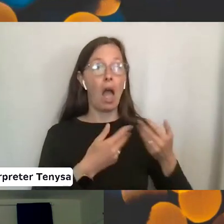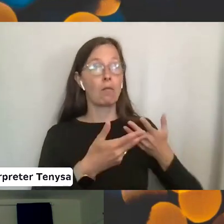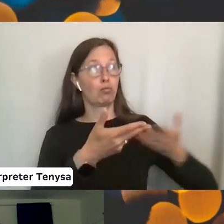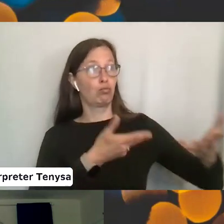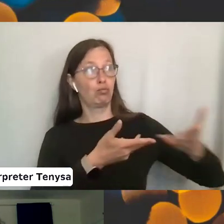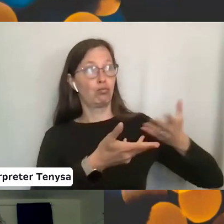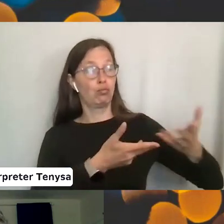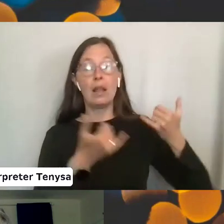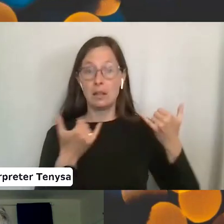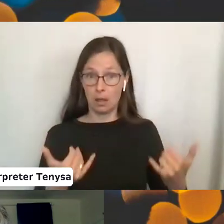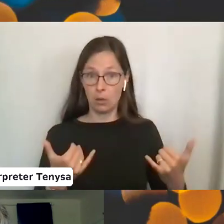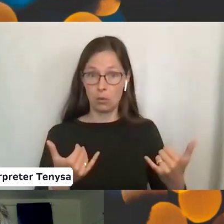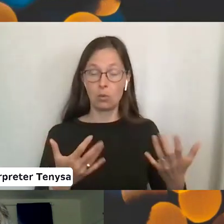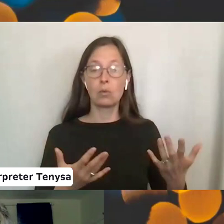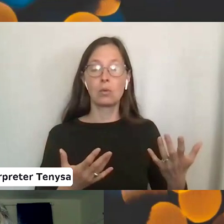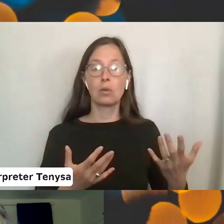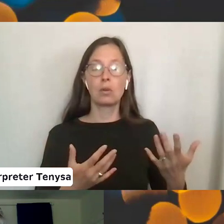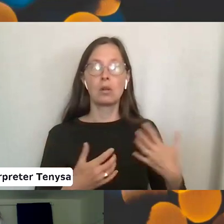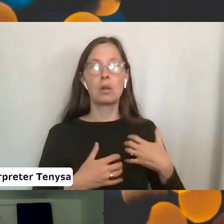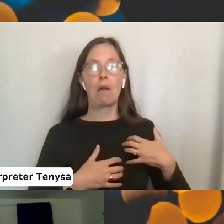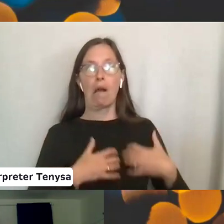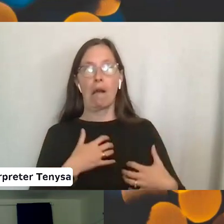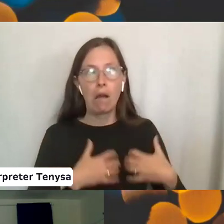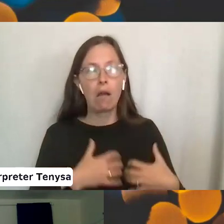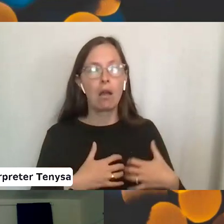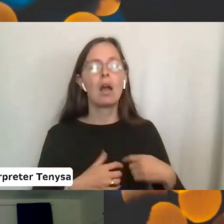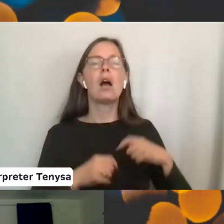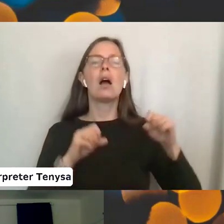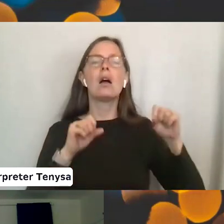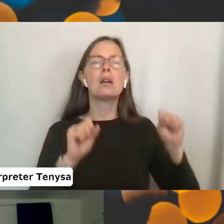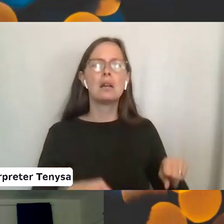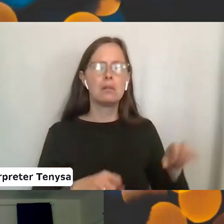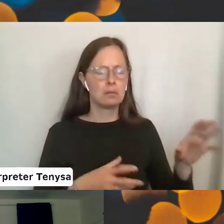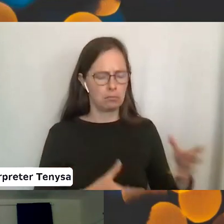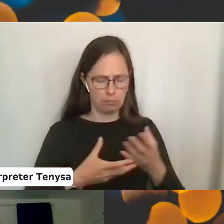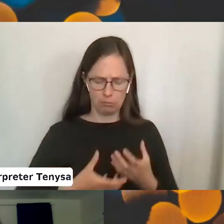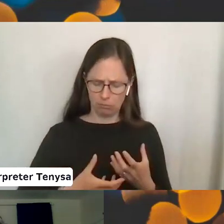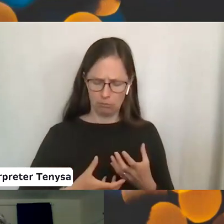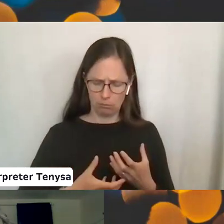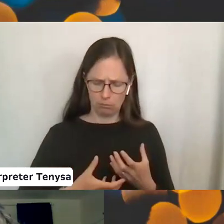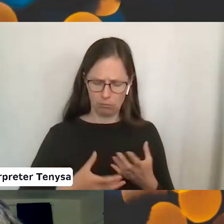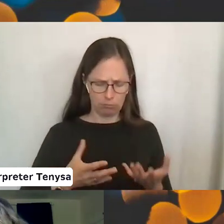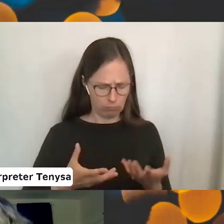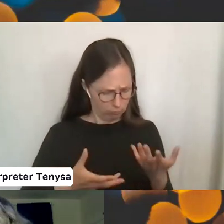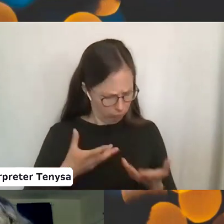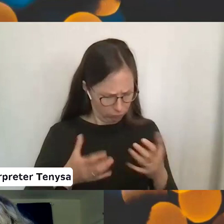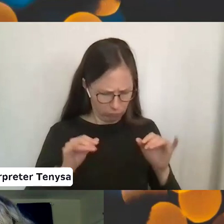now that is uncomfortable, I can sit with it in a way that's less shameful. And I can